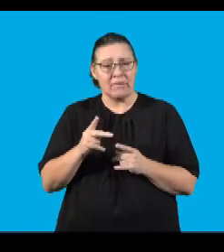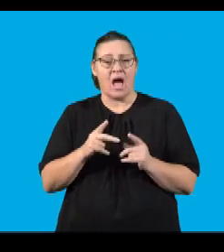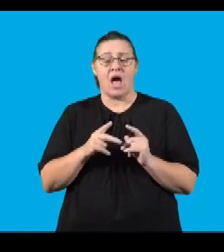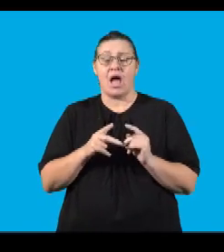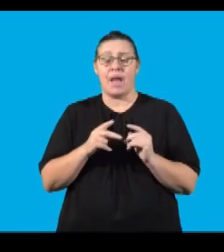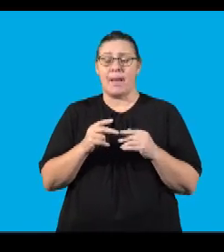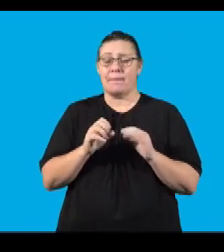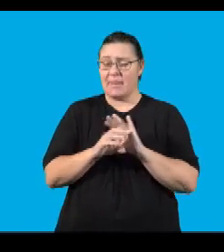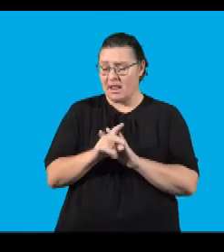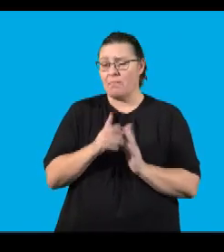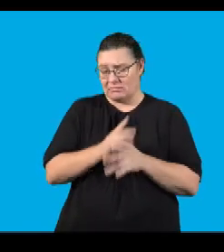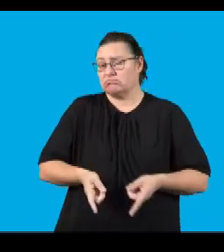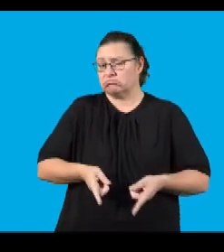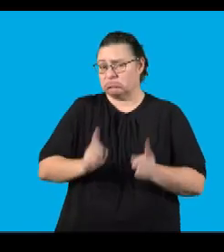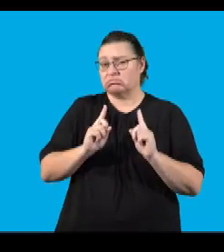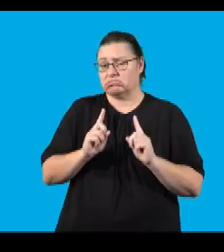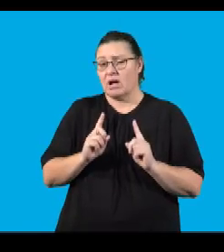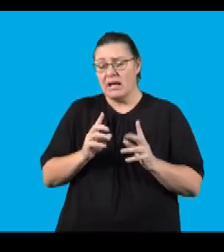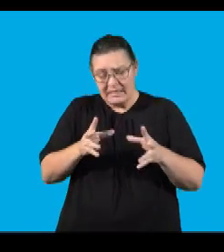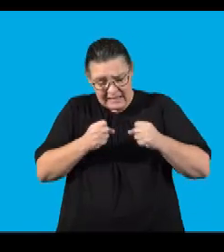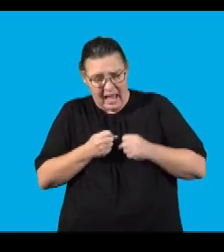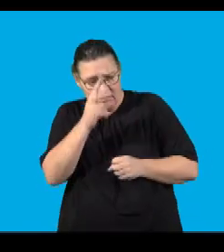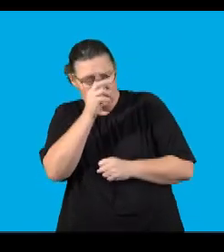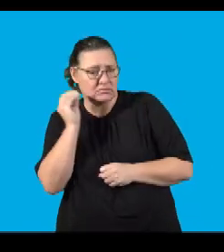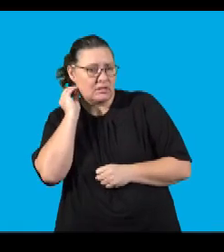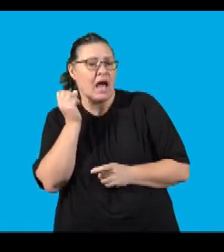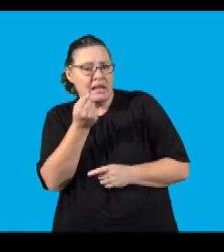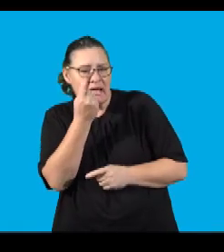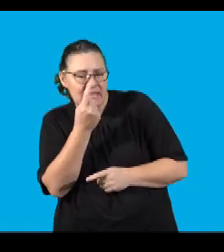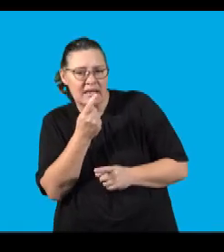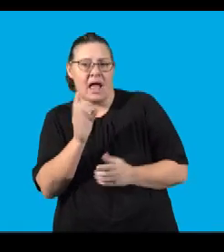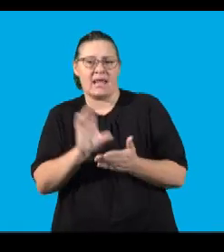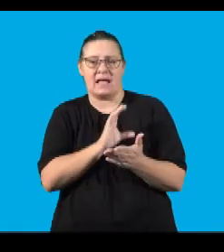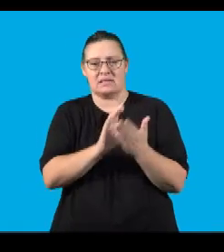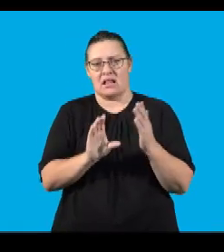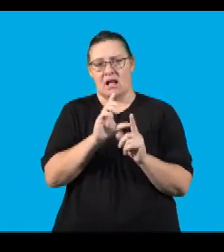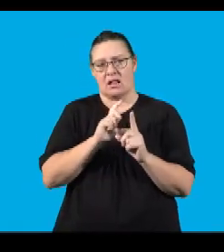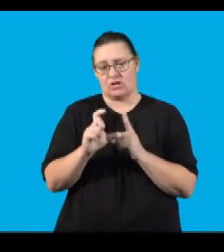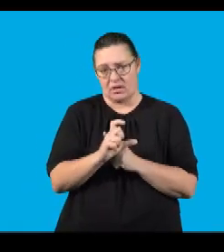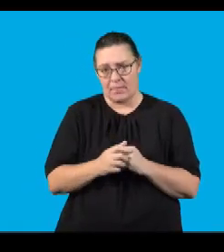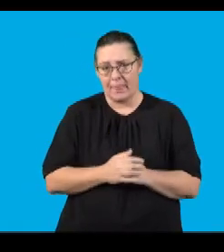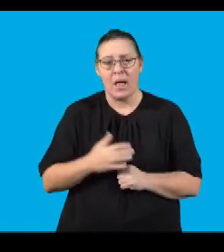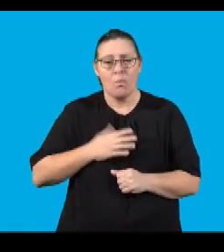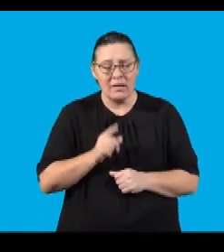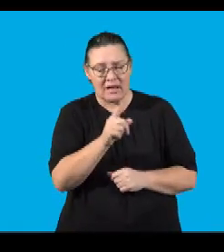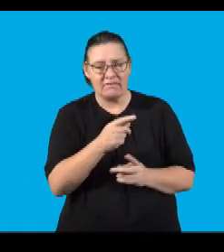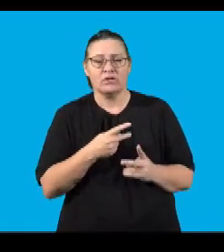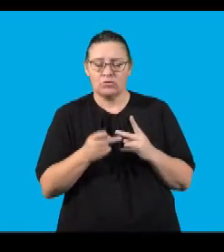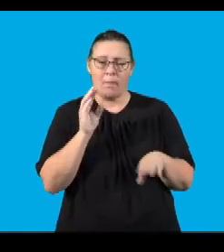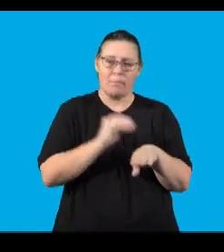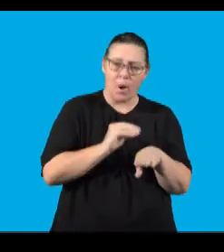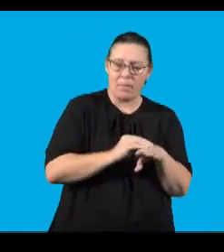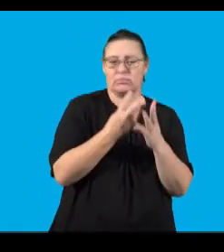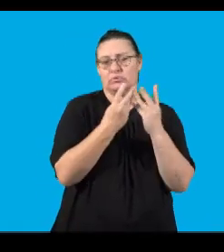seriously. Then he also recommends an understanding of cancel culture. He wants us to address